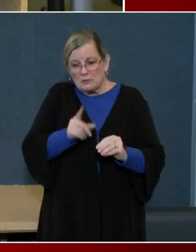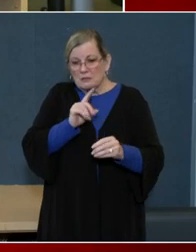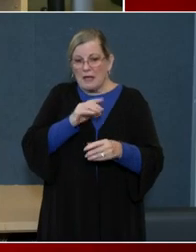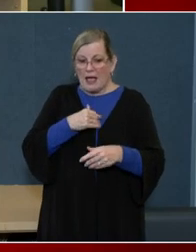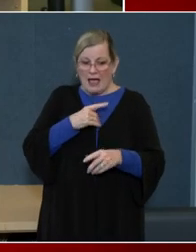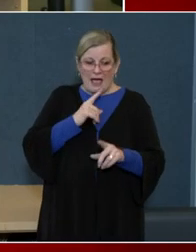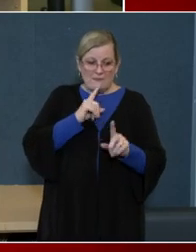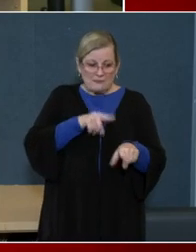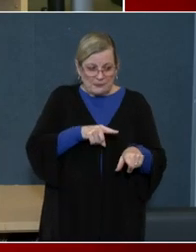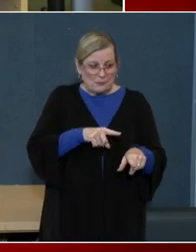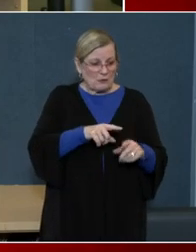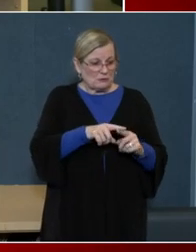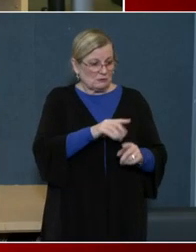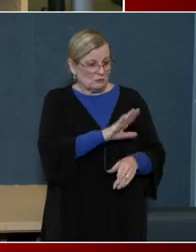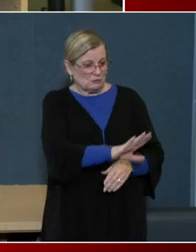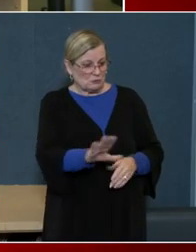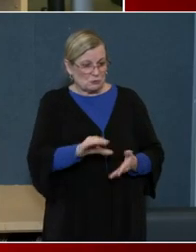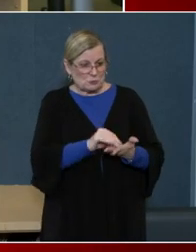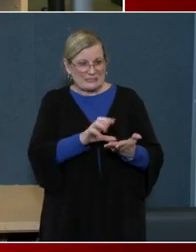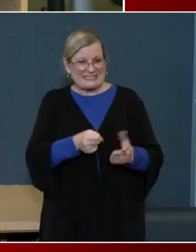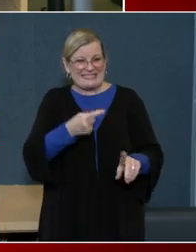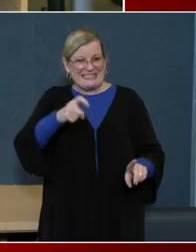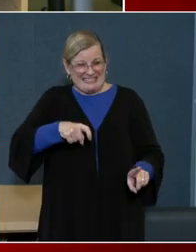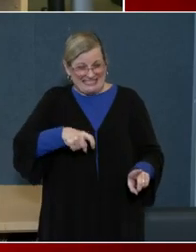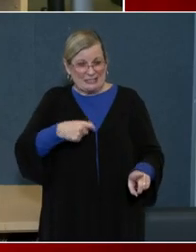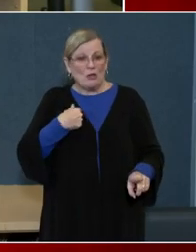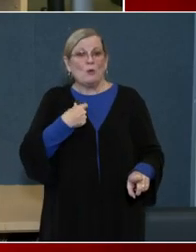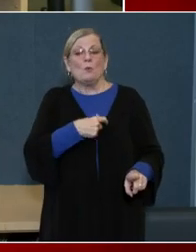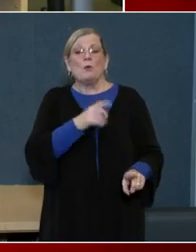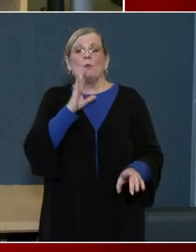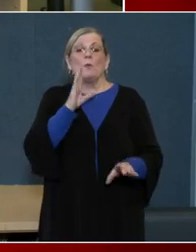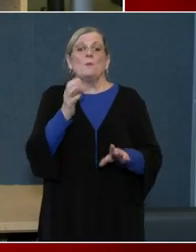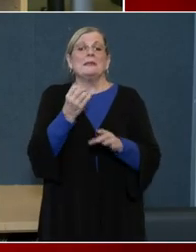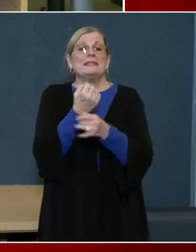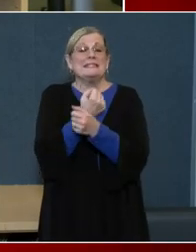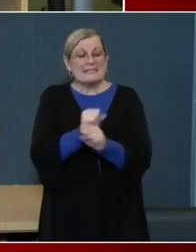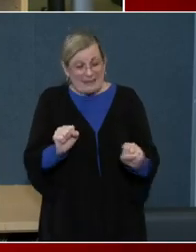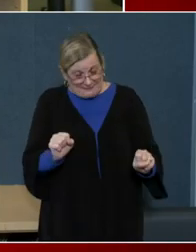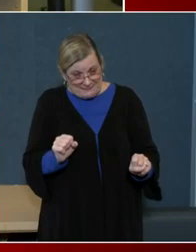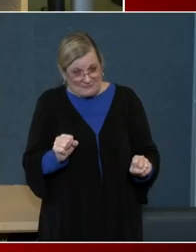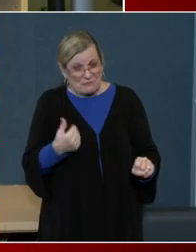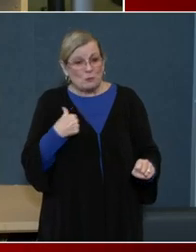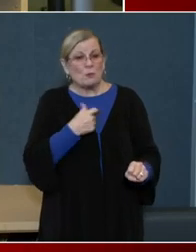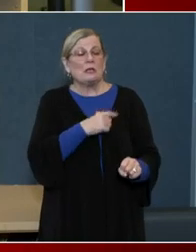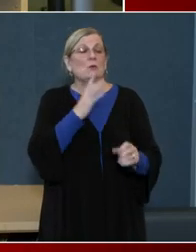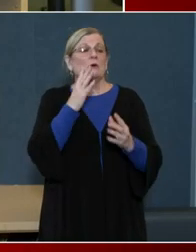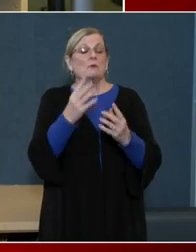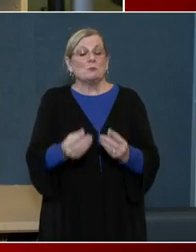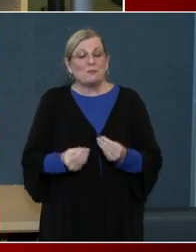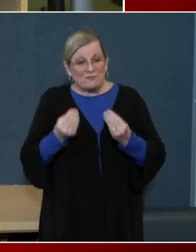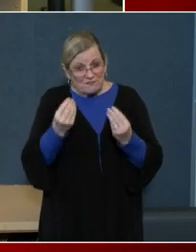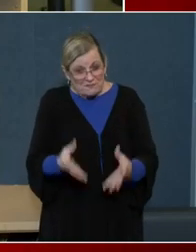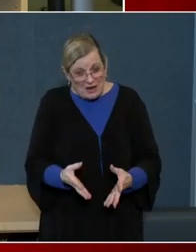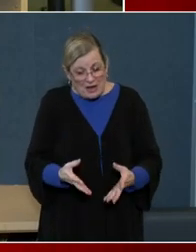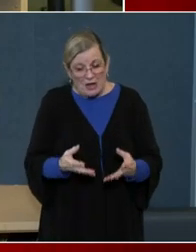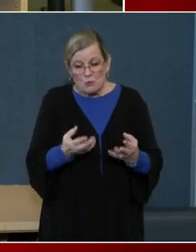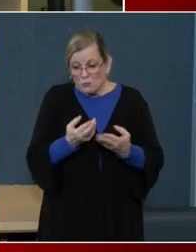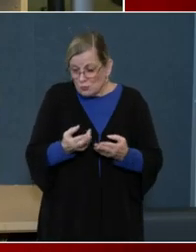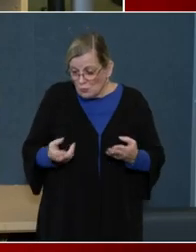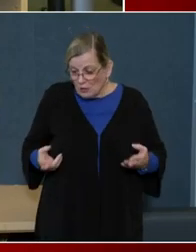with great safety, and we will provide the resources to make that happen. In terms